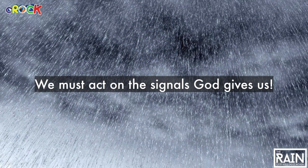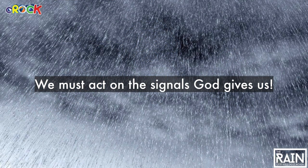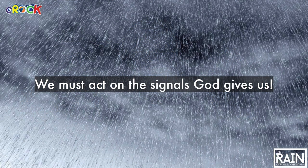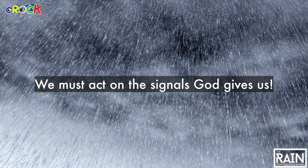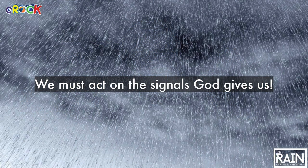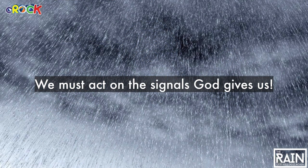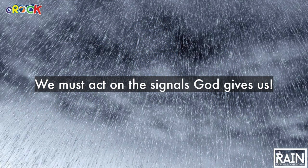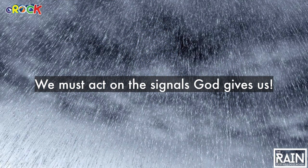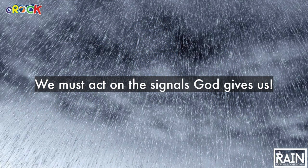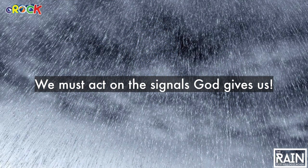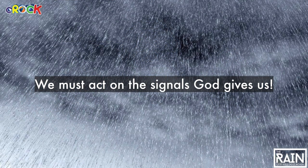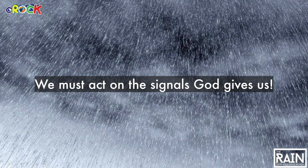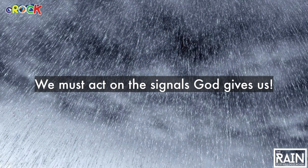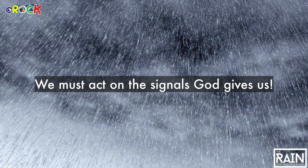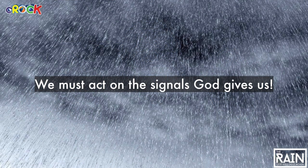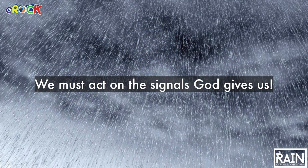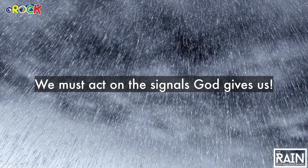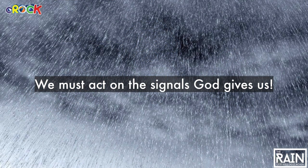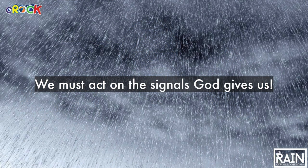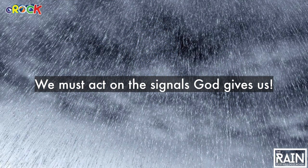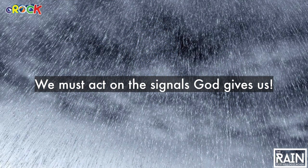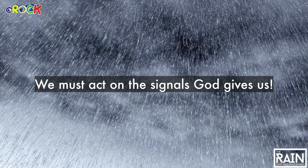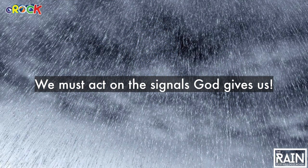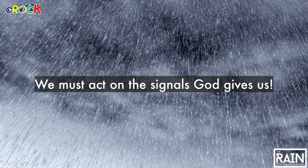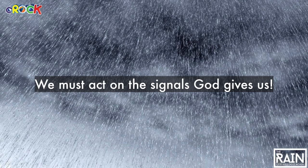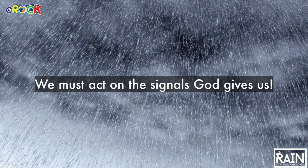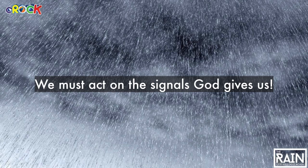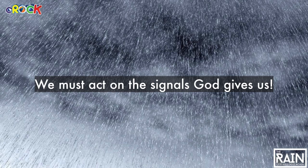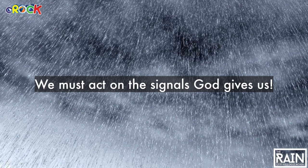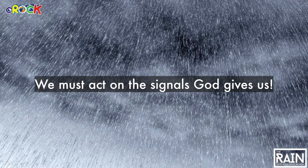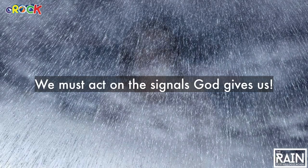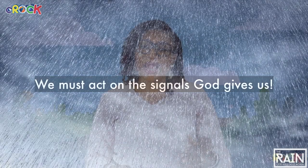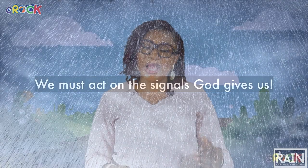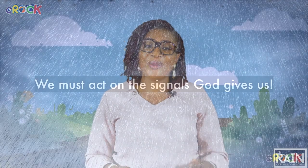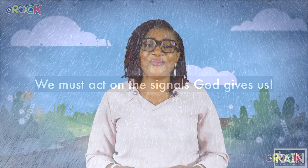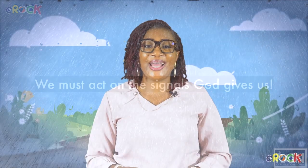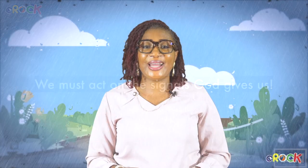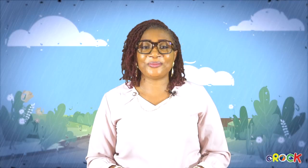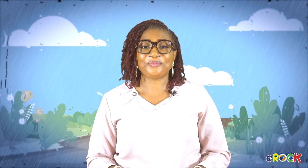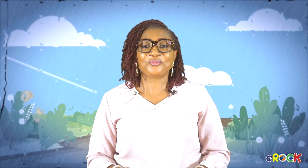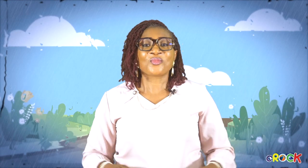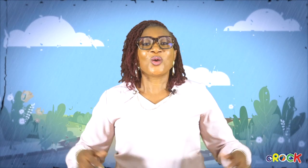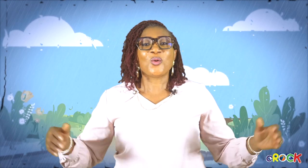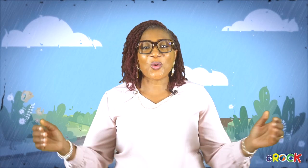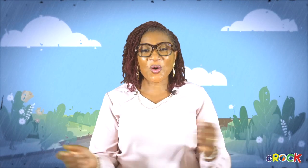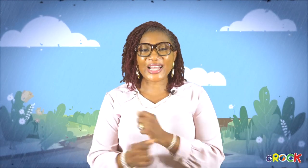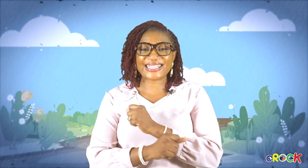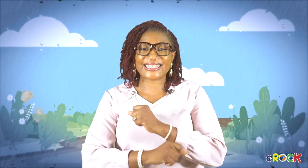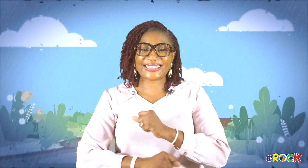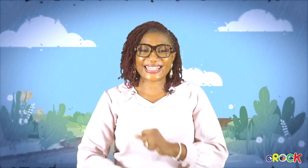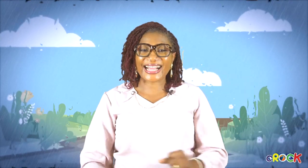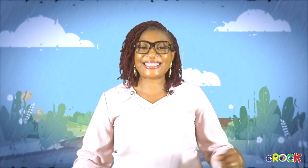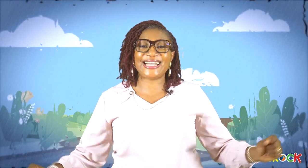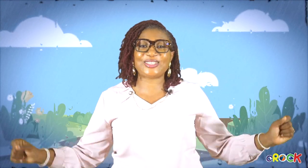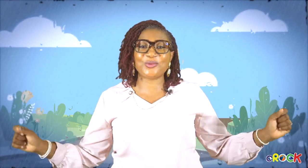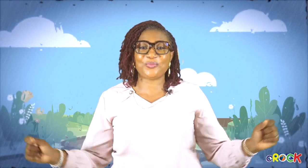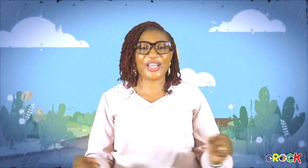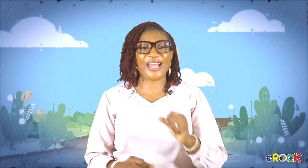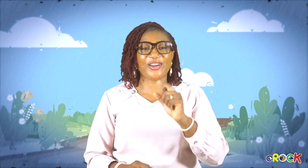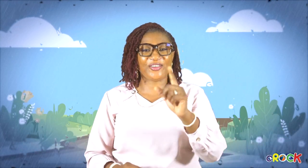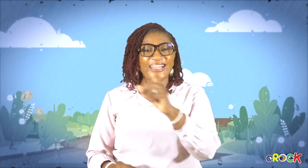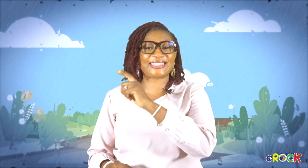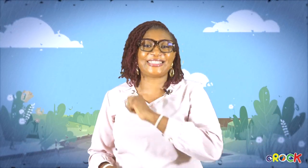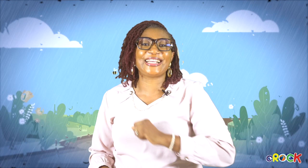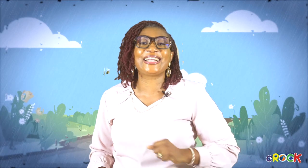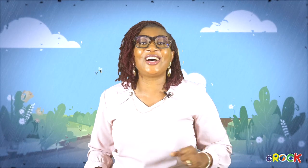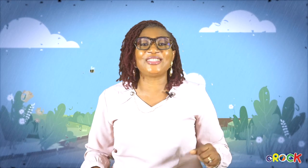and God will honor our faith with rain in abundance. Amen. Who is excited to be